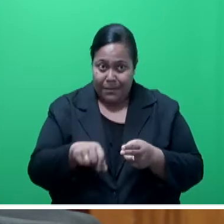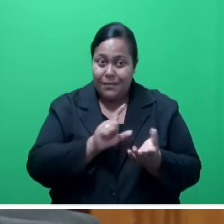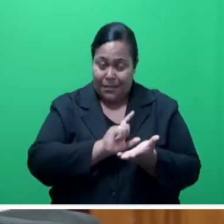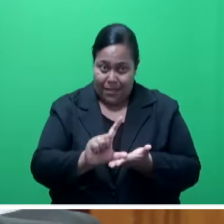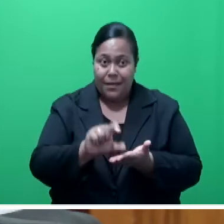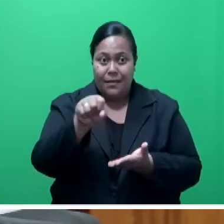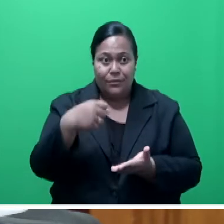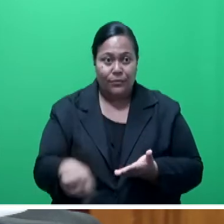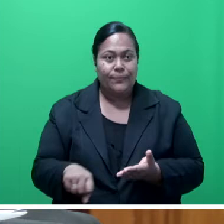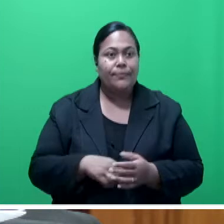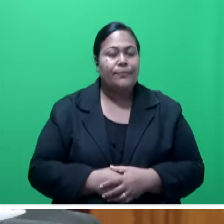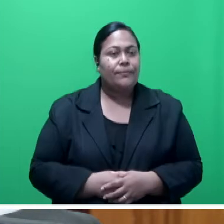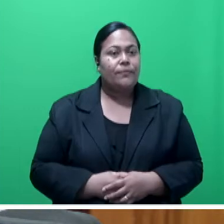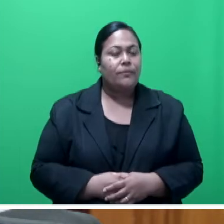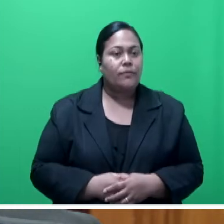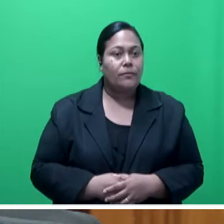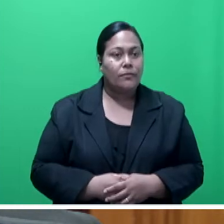brucellosis free. So, Mr. Speaker,